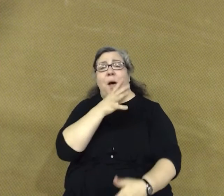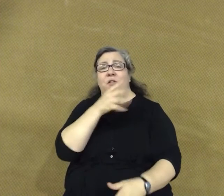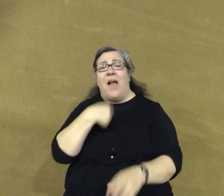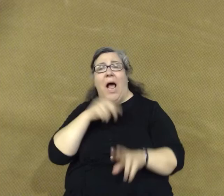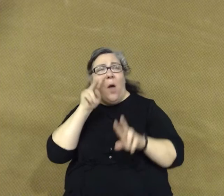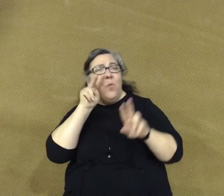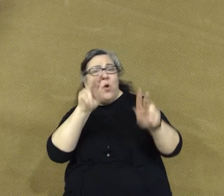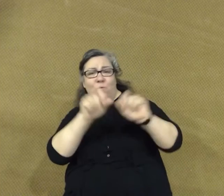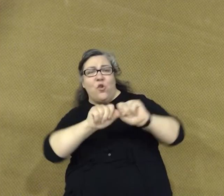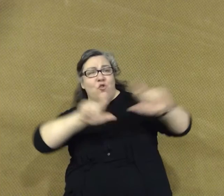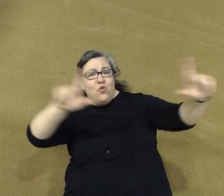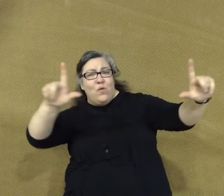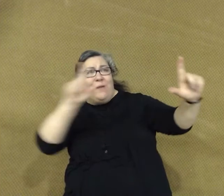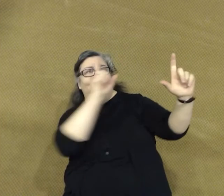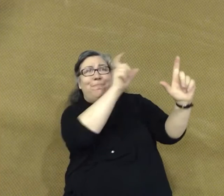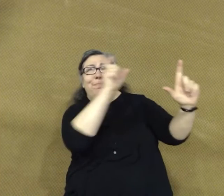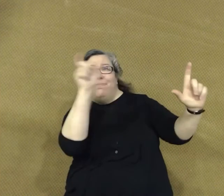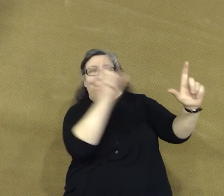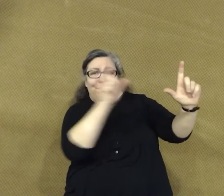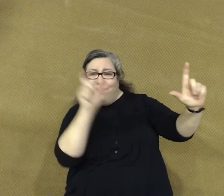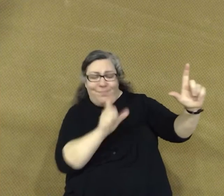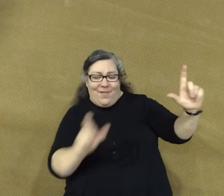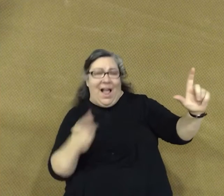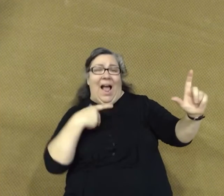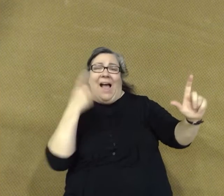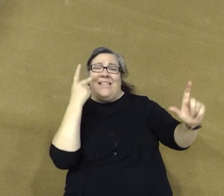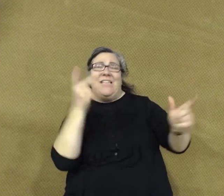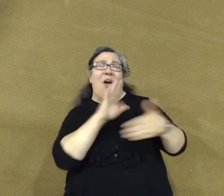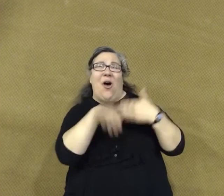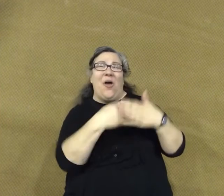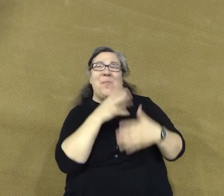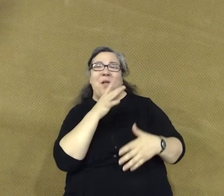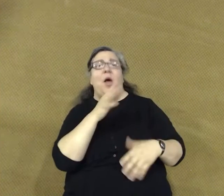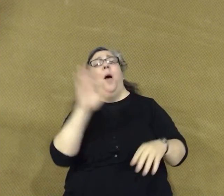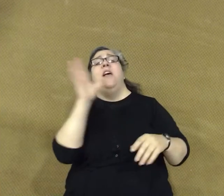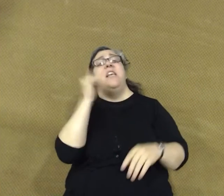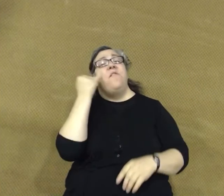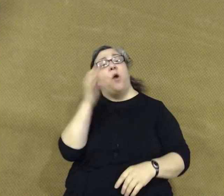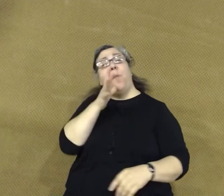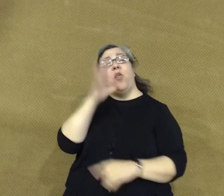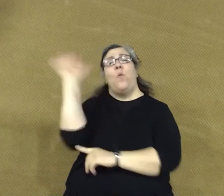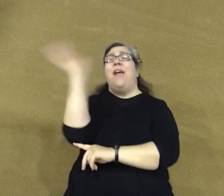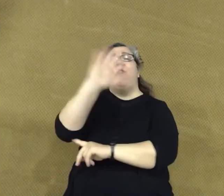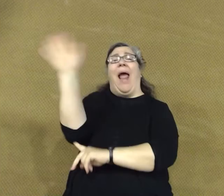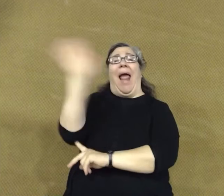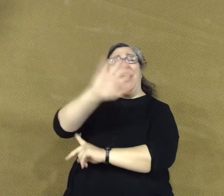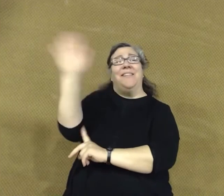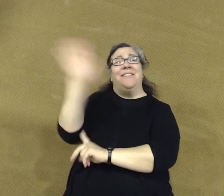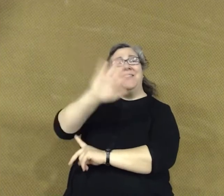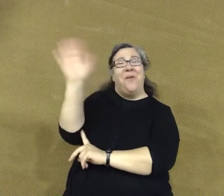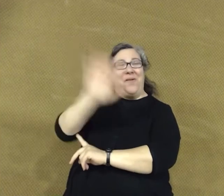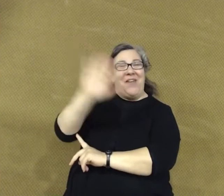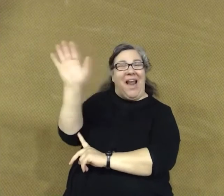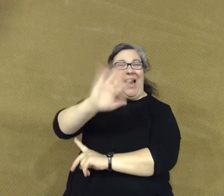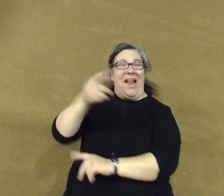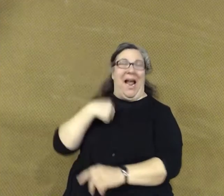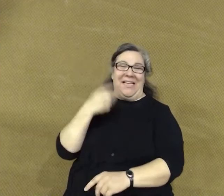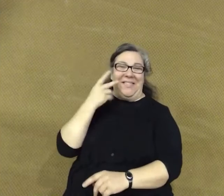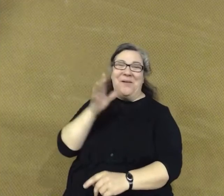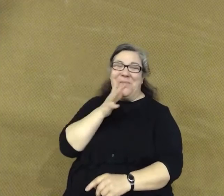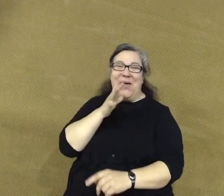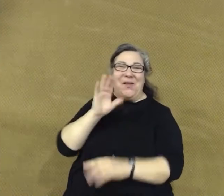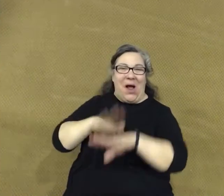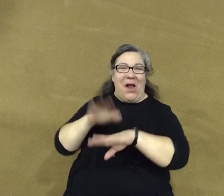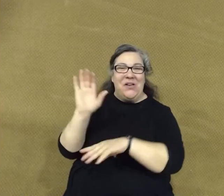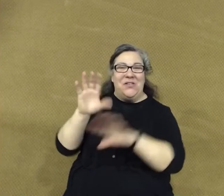looking on the screen behind me, and I'm seeing mothers. All the mothers, just wave a hand. I'm looking at mothers on the screens